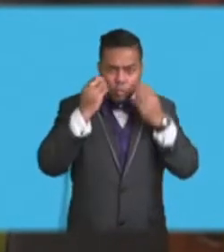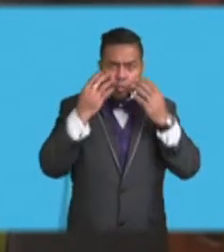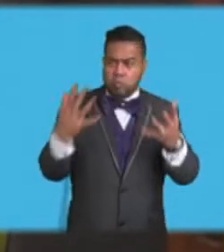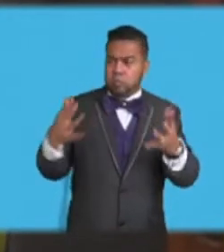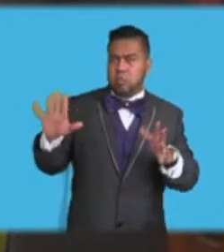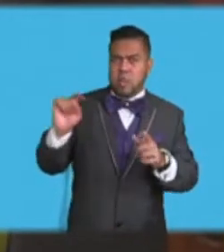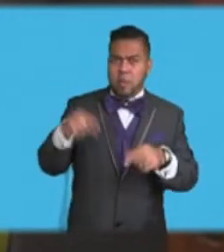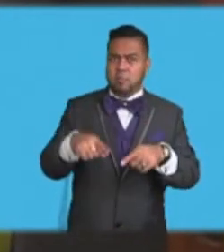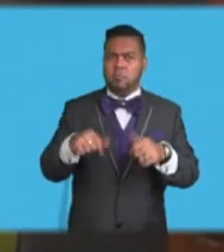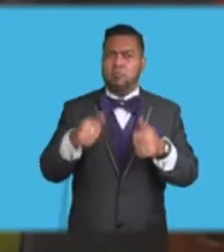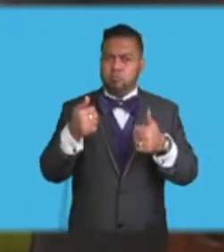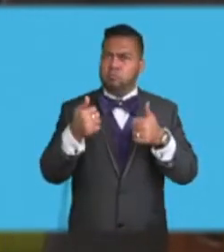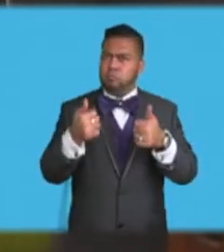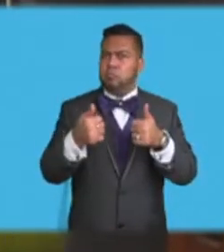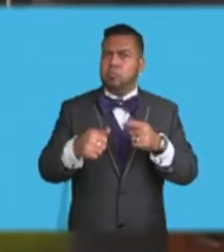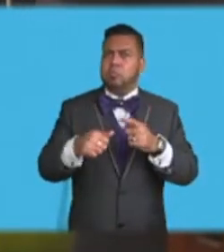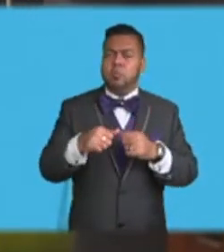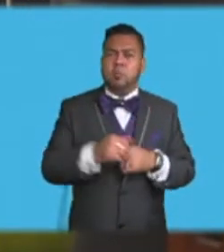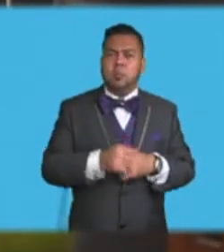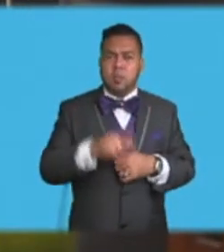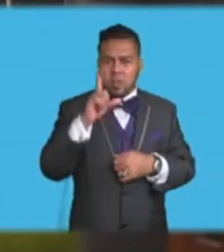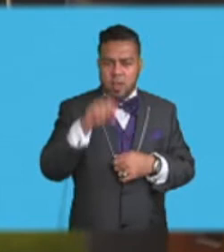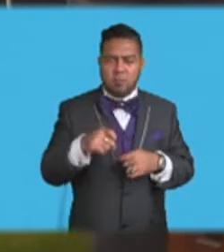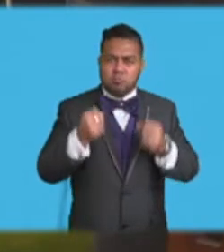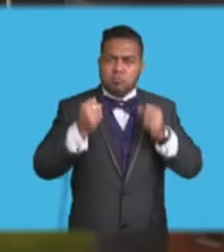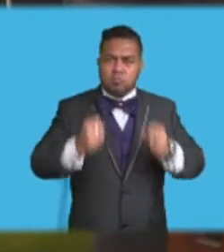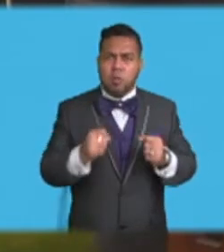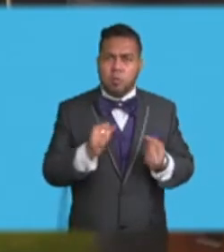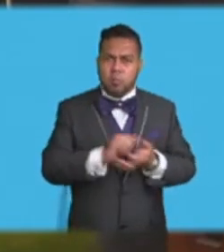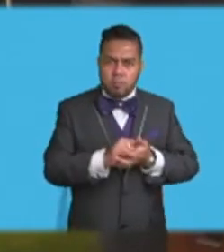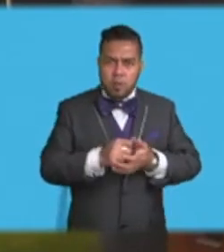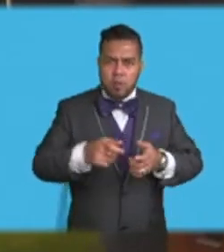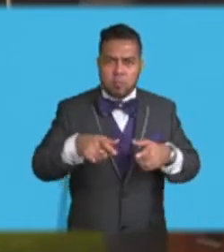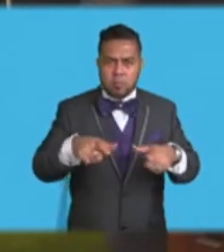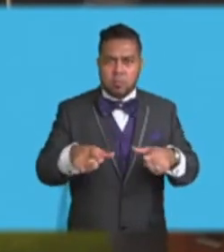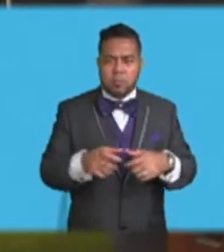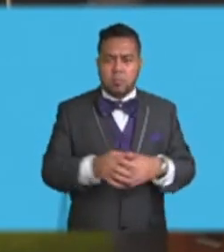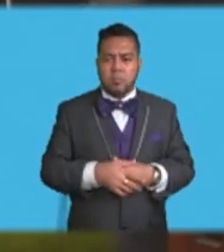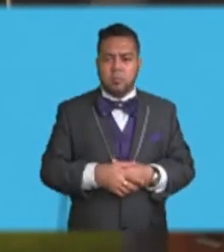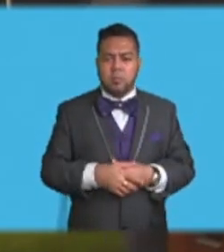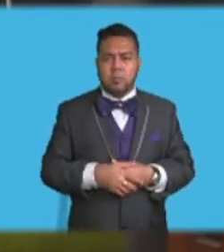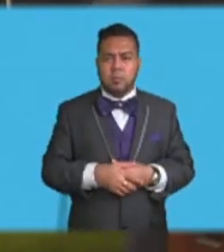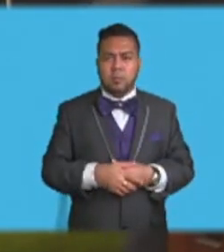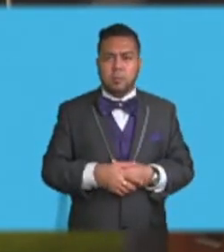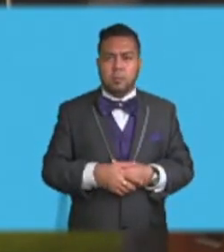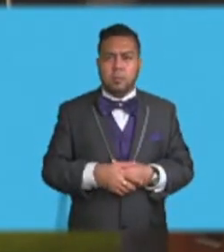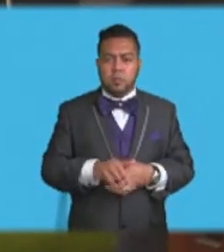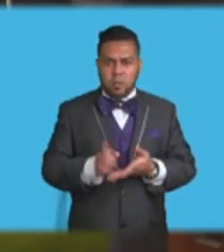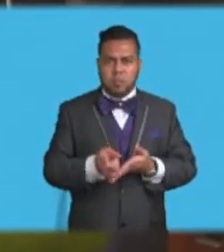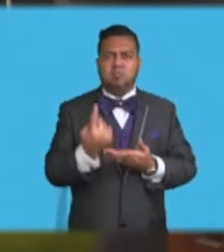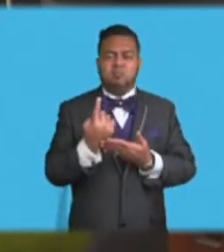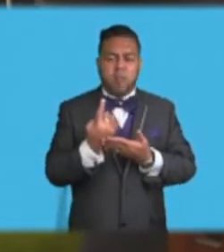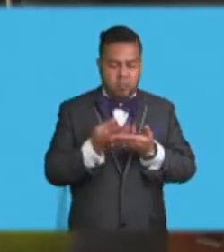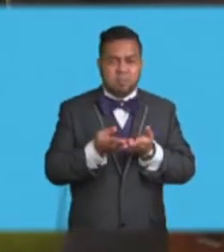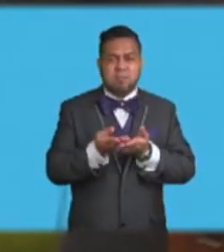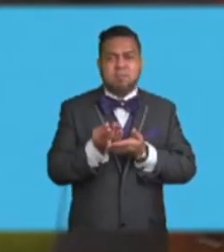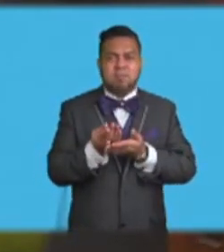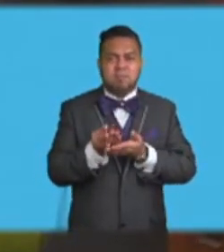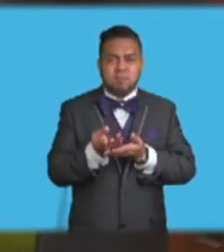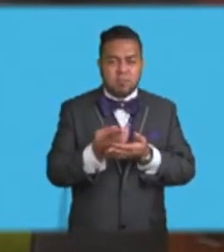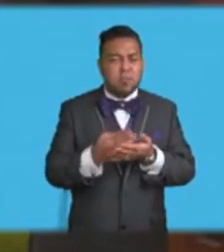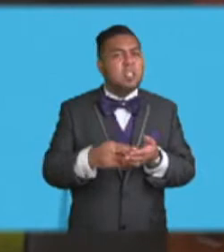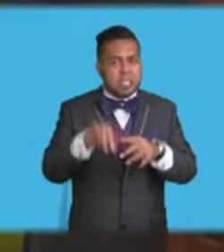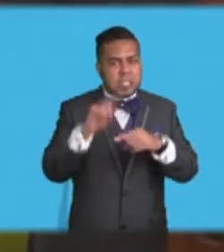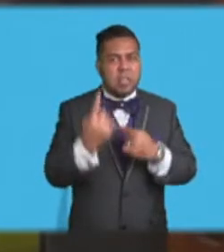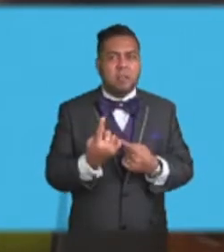shocks similar to those experienced in the last 15 years. However, we need to be mindful of certain institutions that are vulnerable to